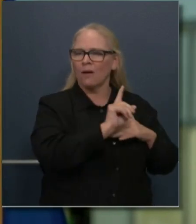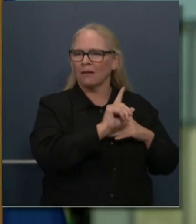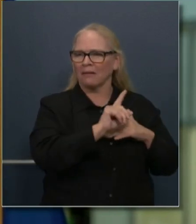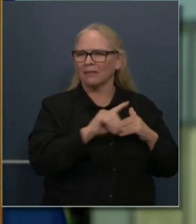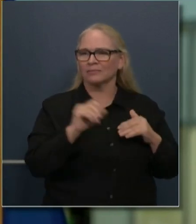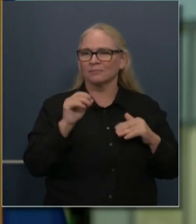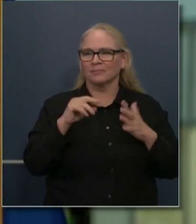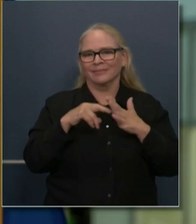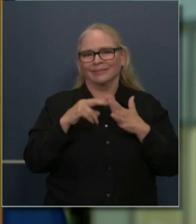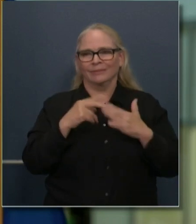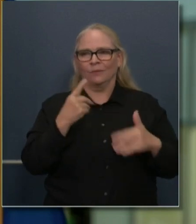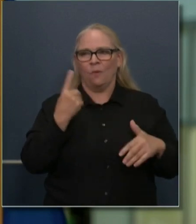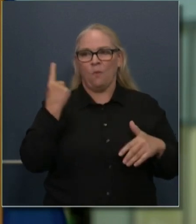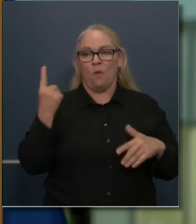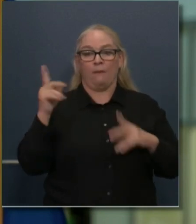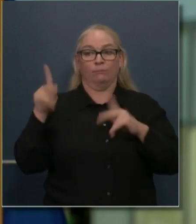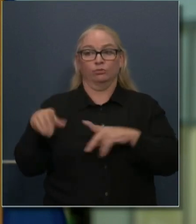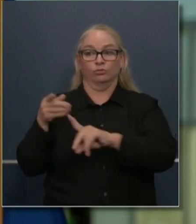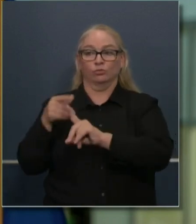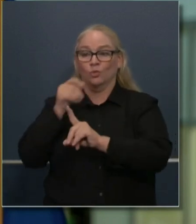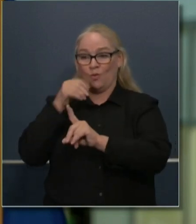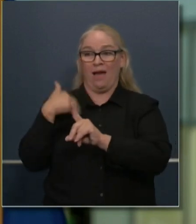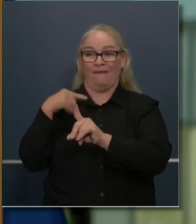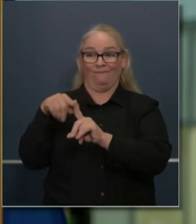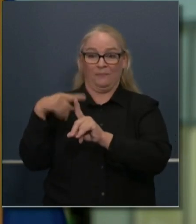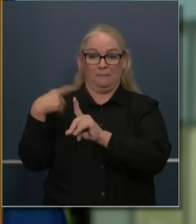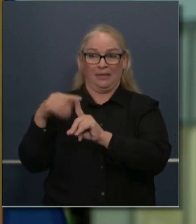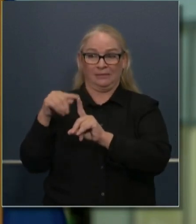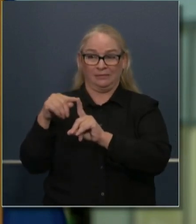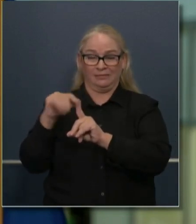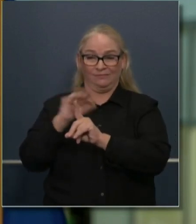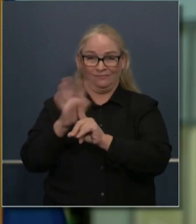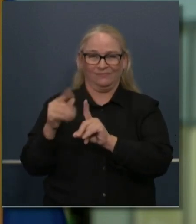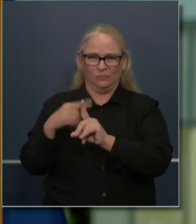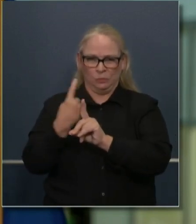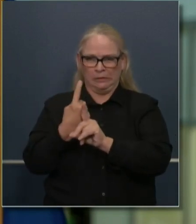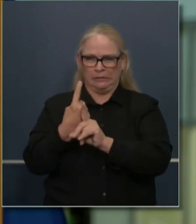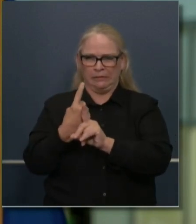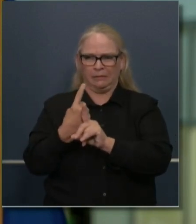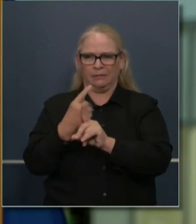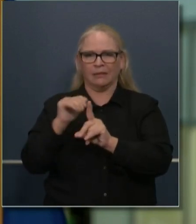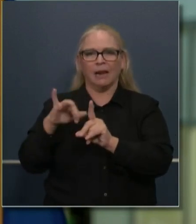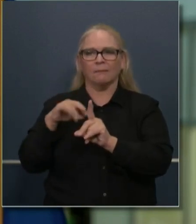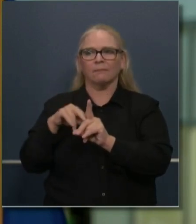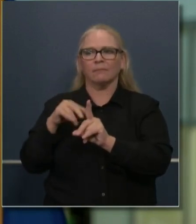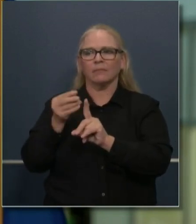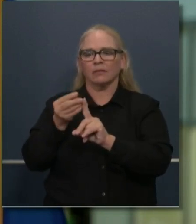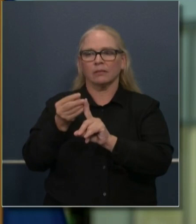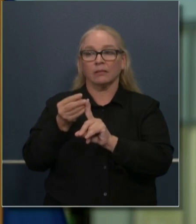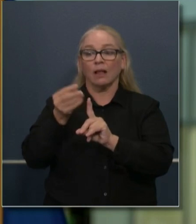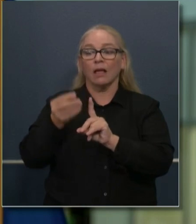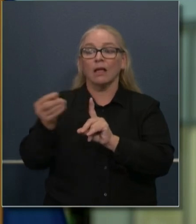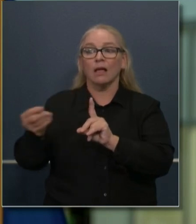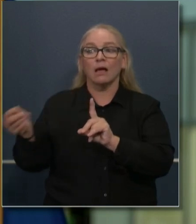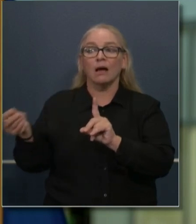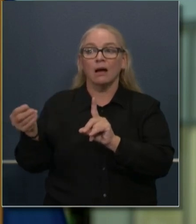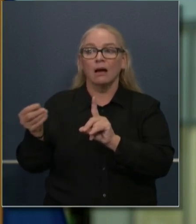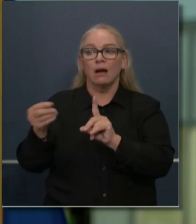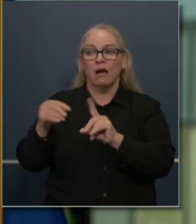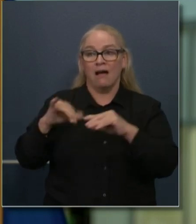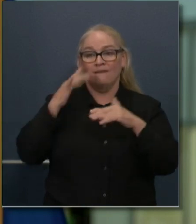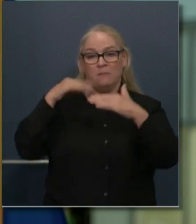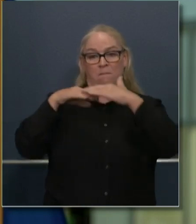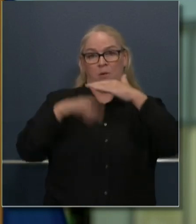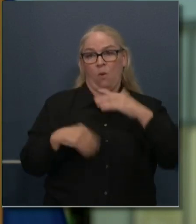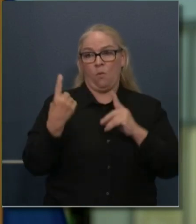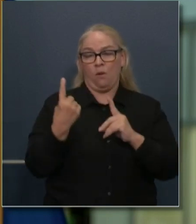infected today is going to infect that number of people next. So when you drop below 1, it means you're starting